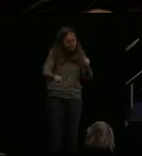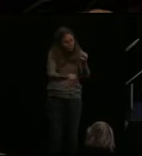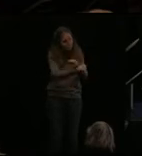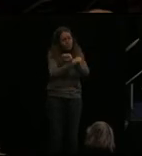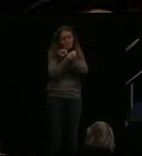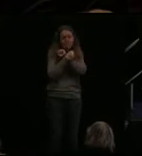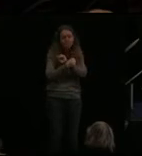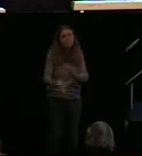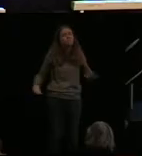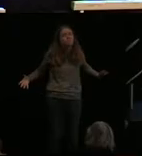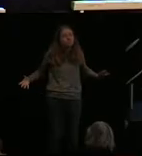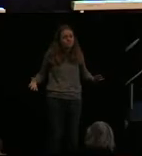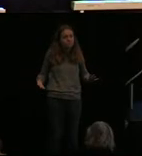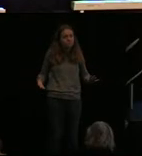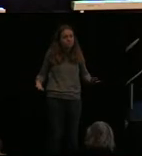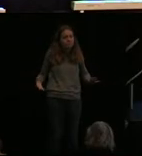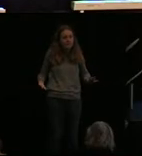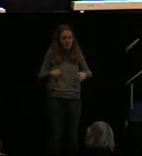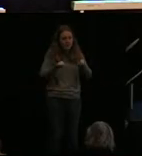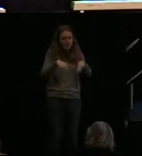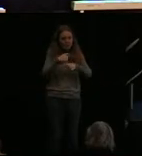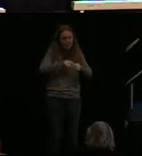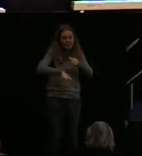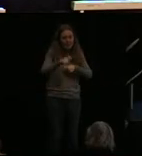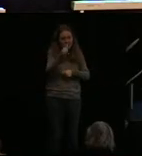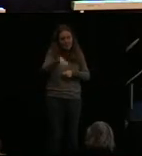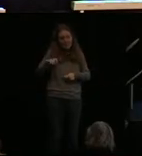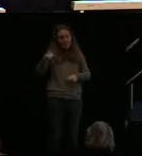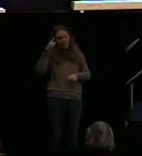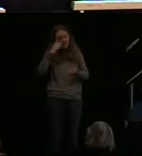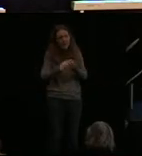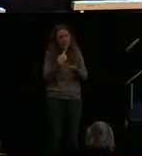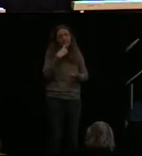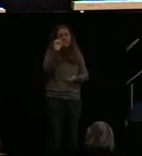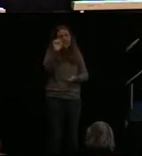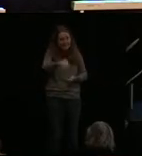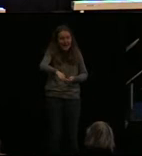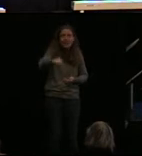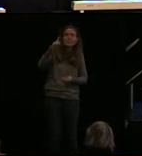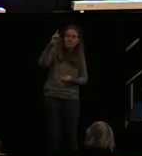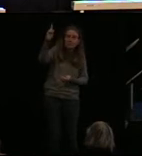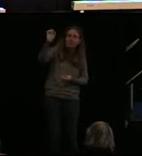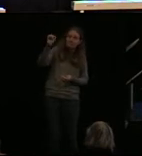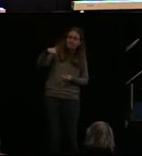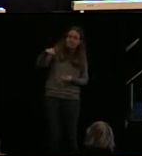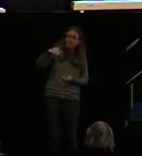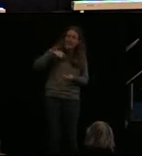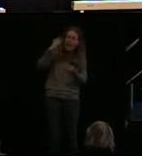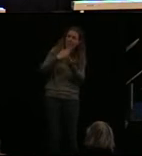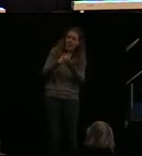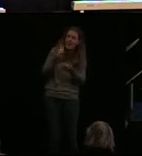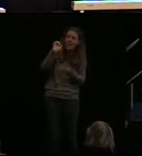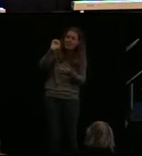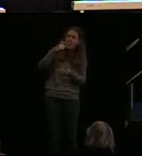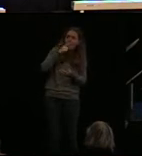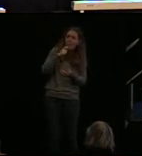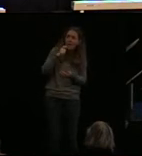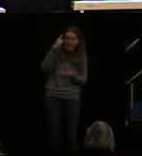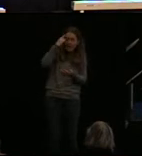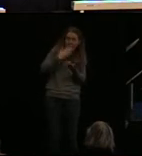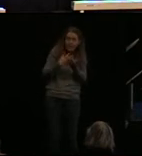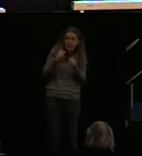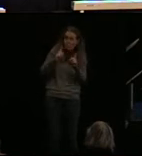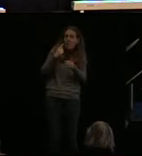come tumbling down. Are we going to be the people of faith who say yes to God? I believe you, God. I believe your word. I believe what you've promised